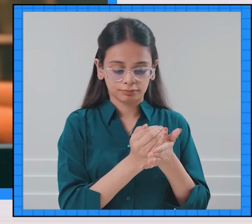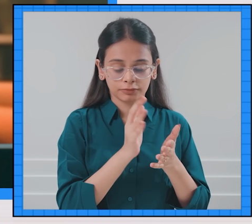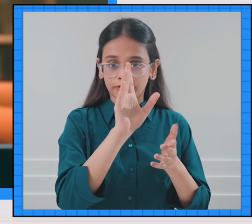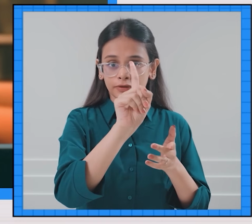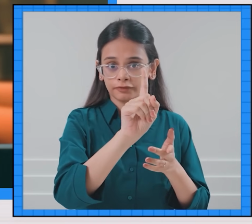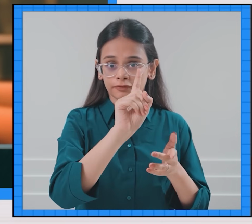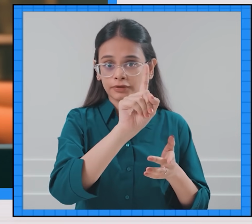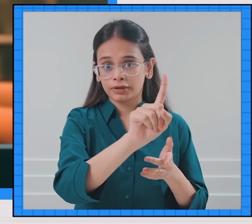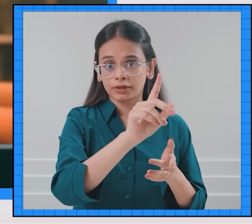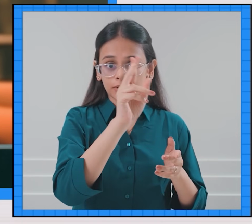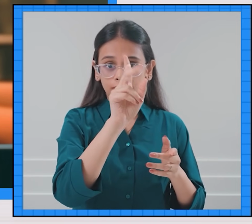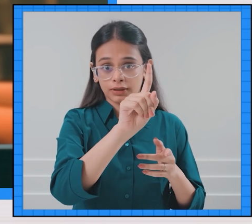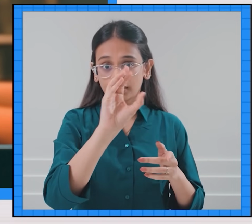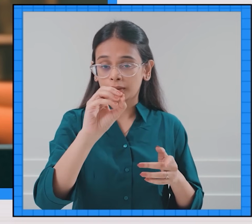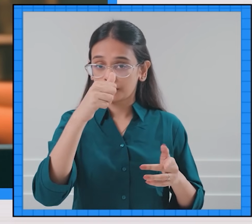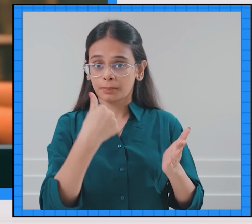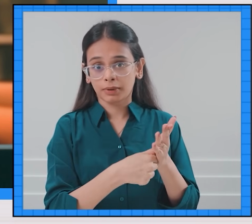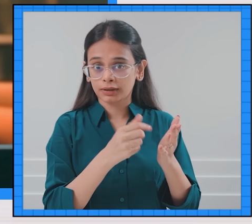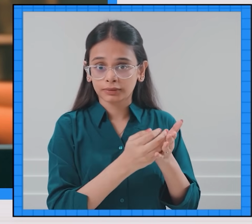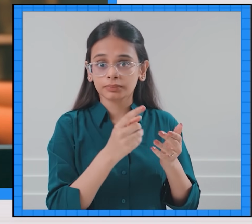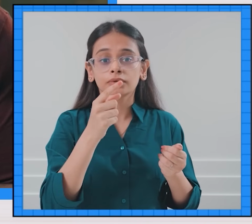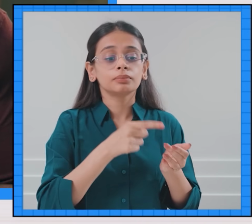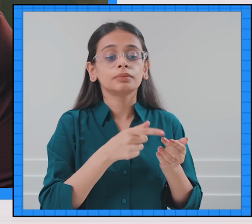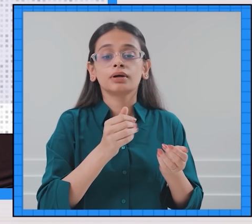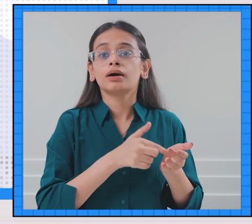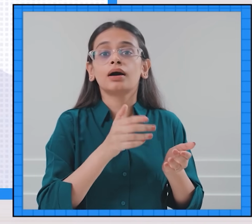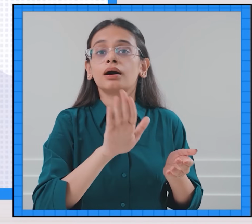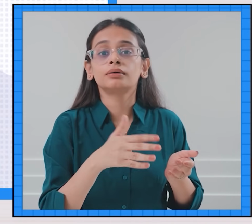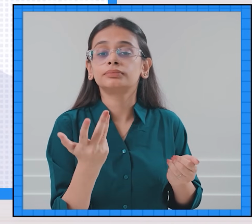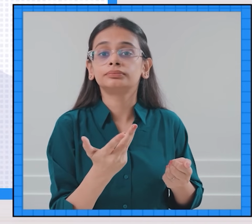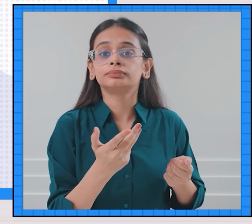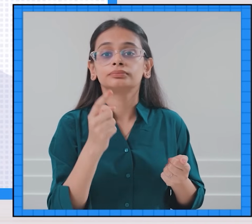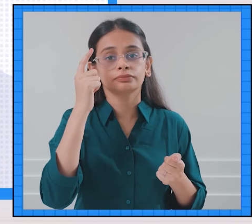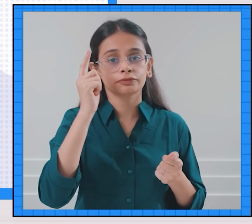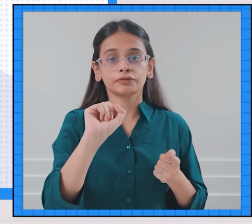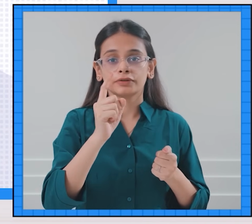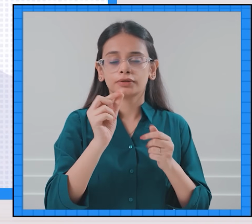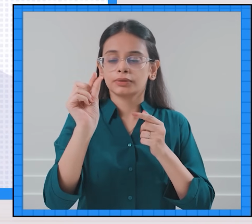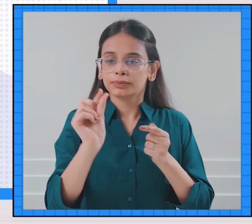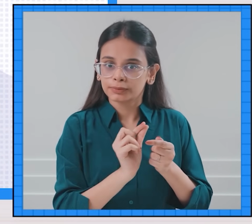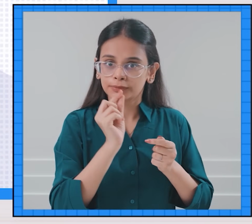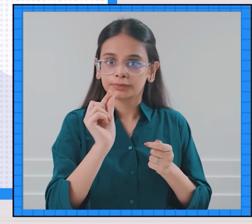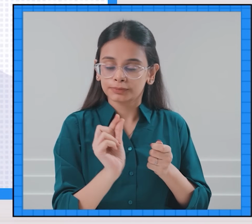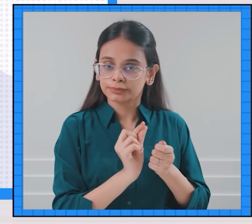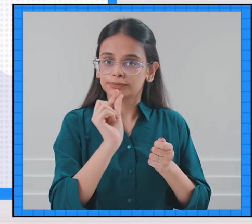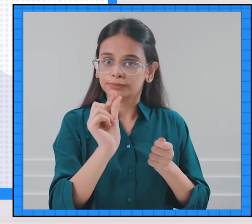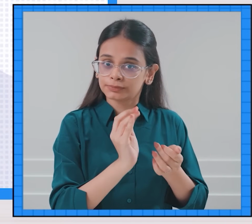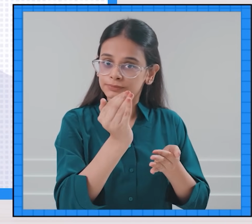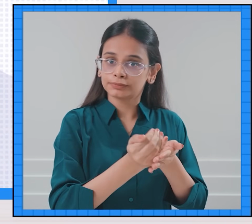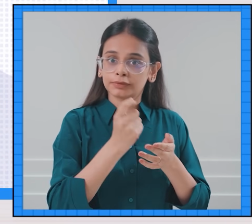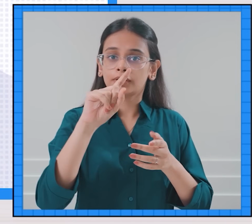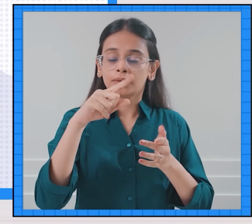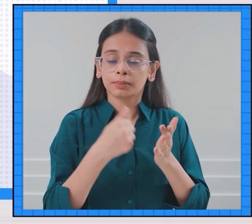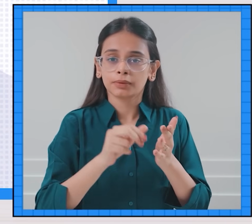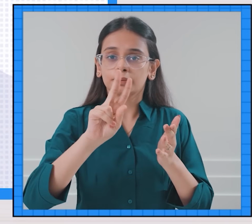the next step is to figure out how you can accumulate this corpus. The most common approach is to save little by little every month till